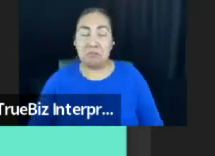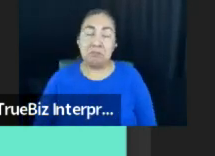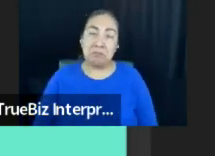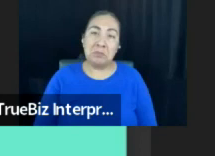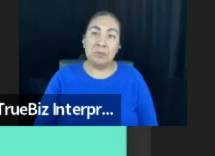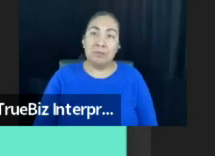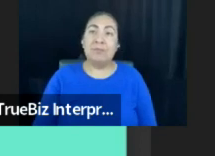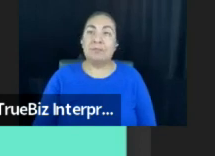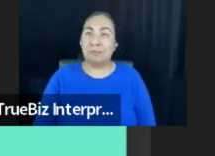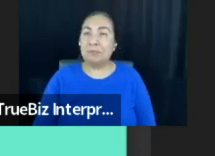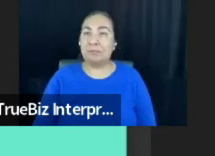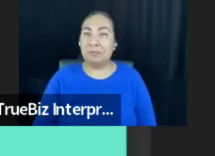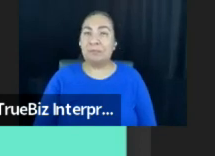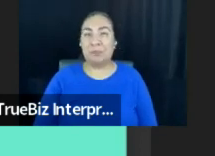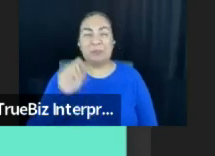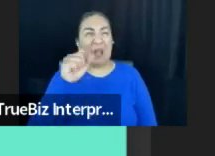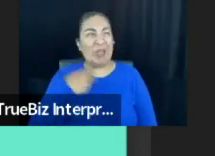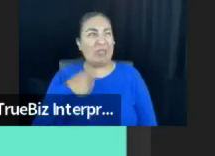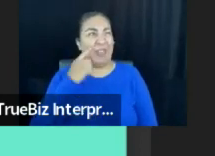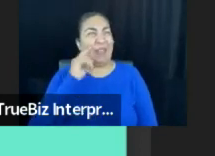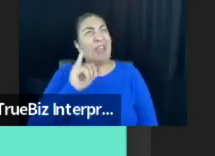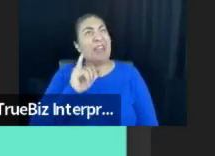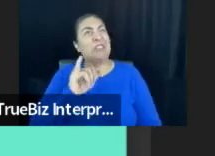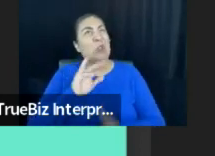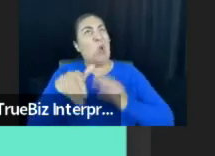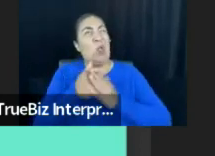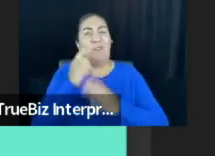Yeah, I think that's it about space.